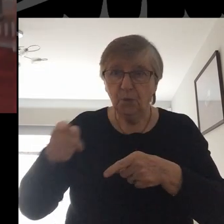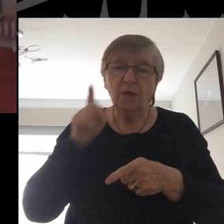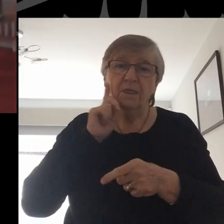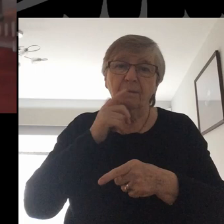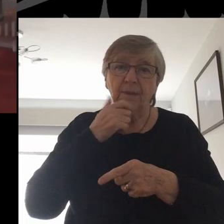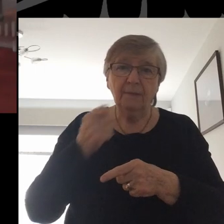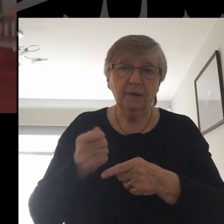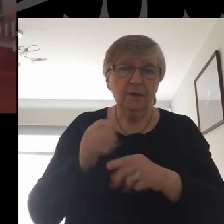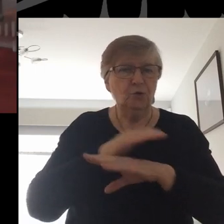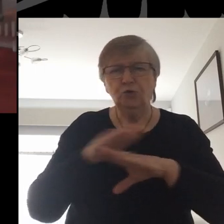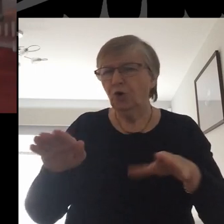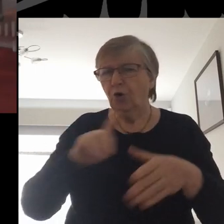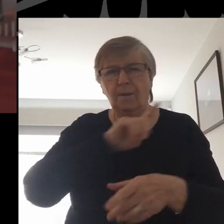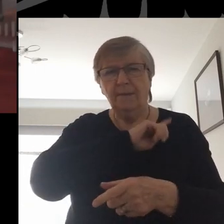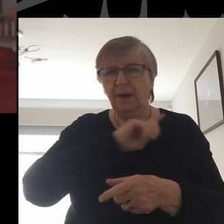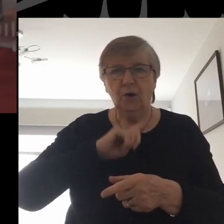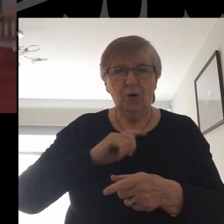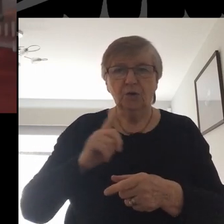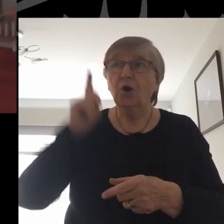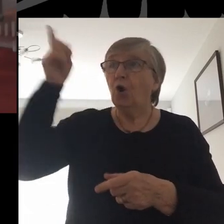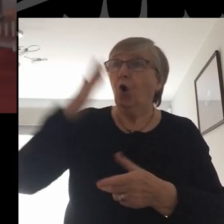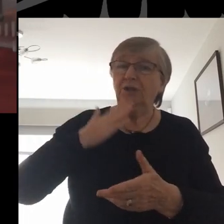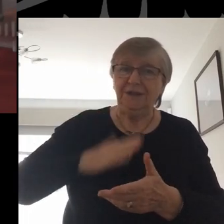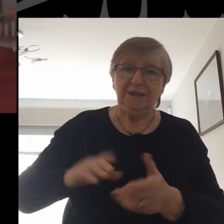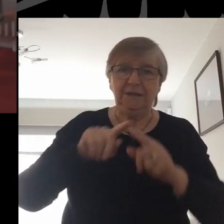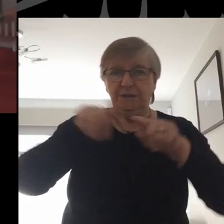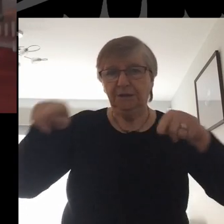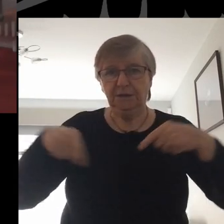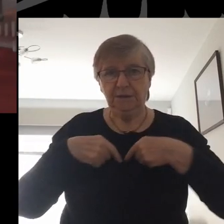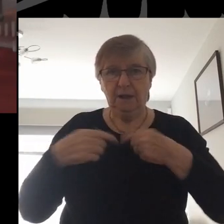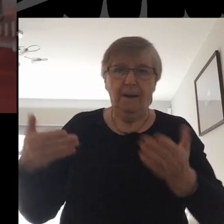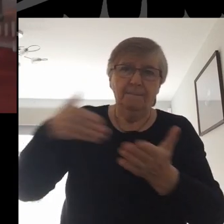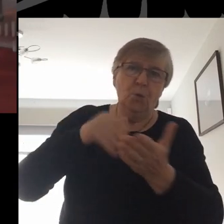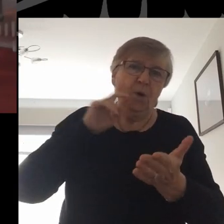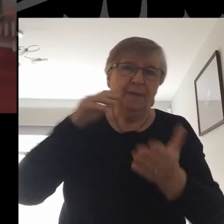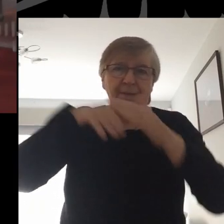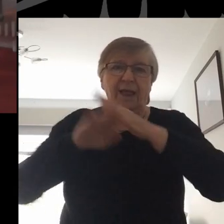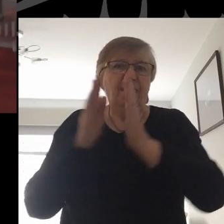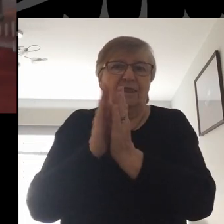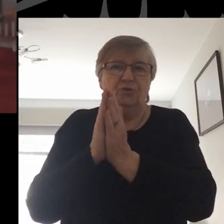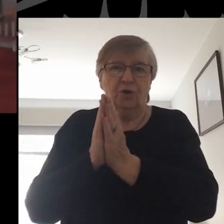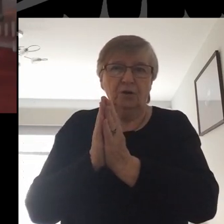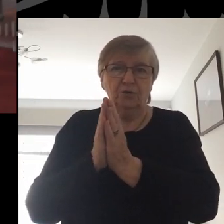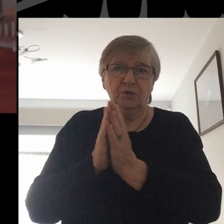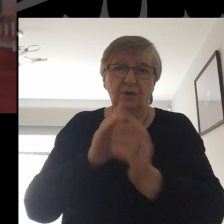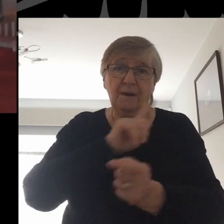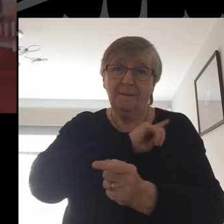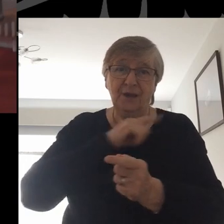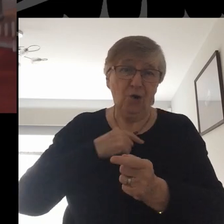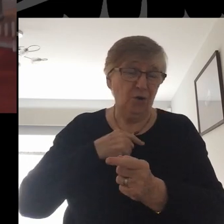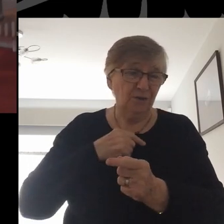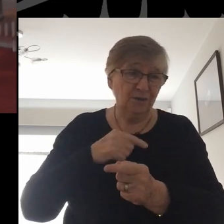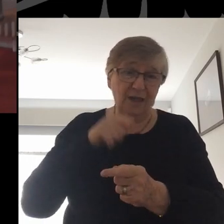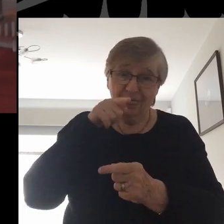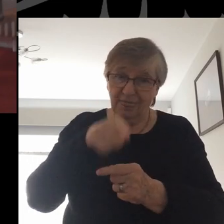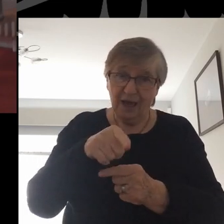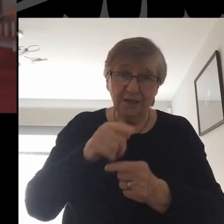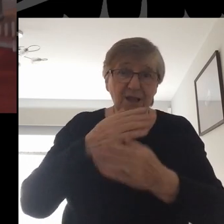Not because God needs a recruitment drive, but because here is a loving thing to do.